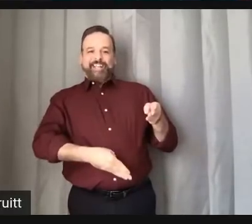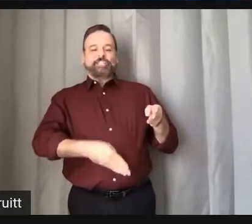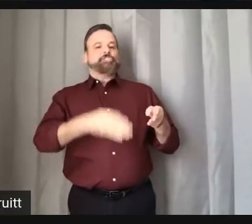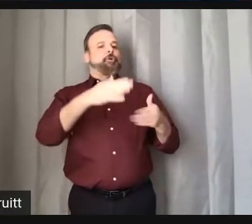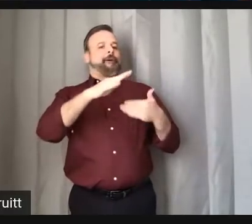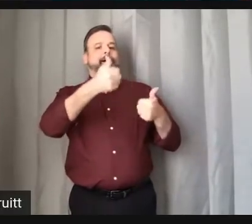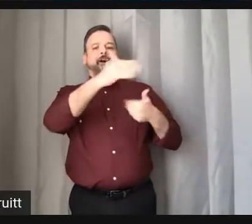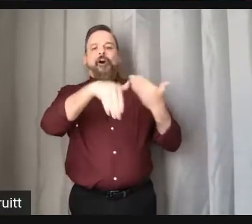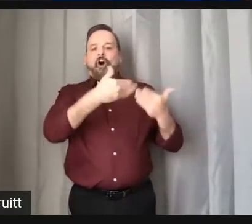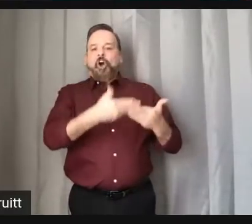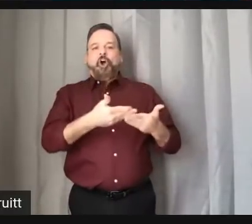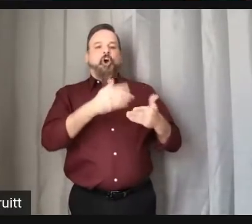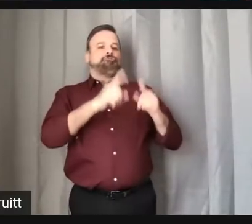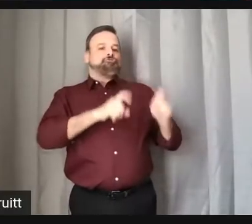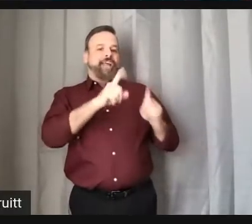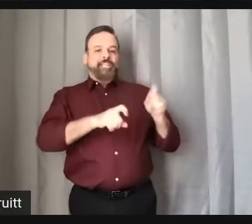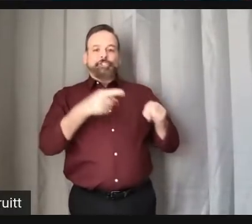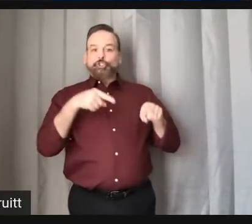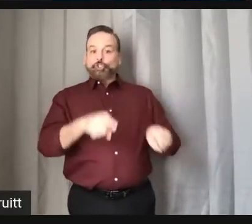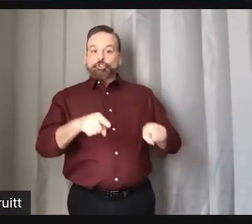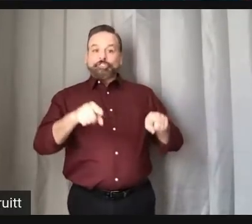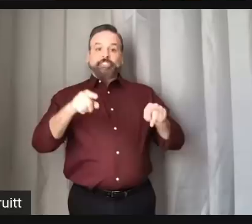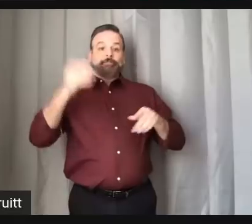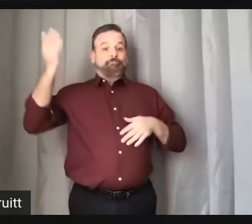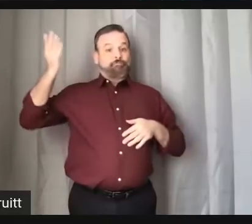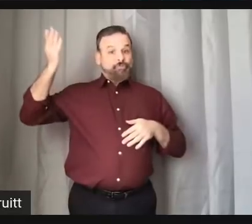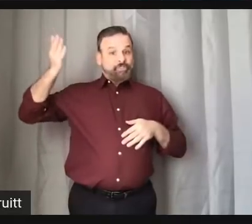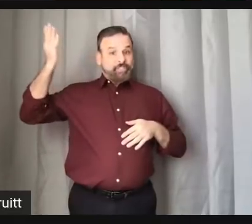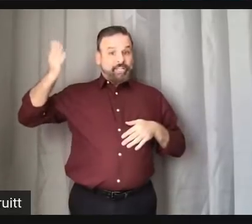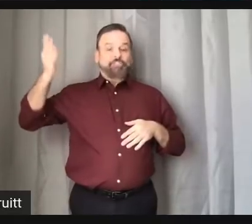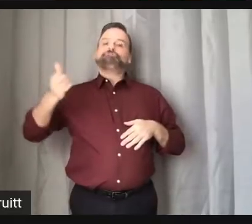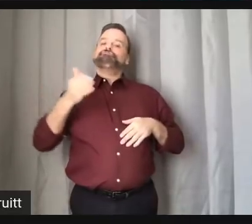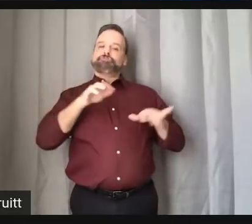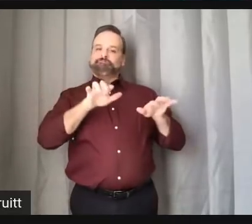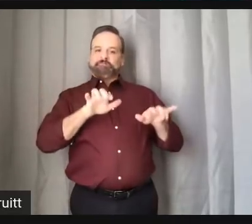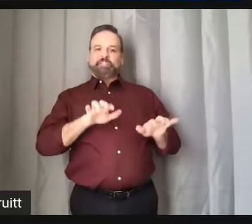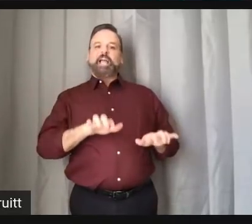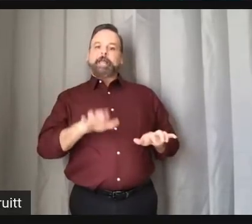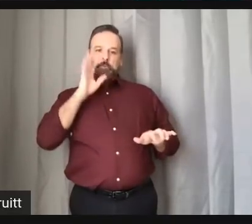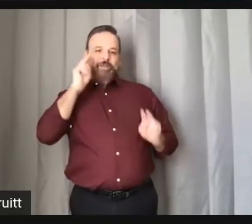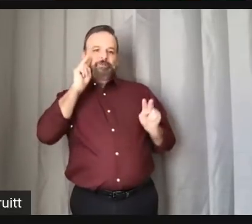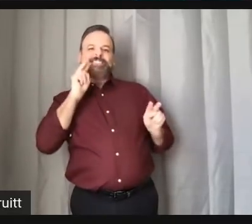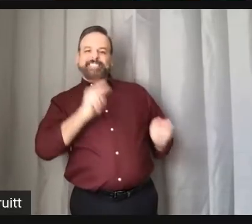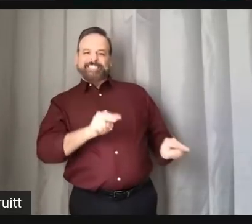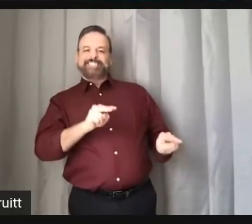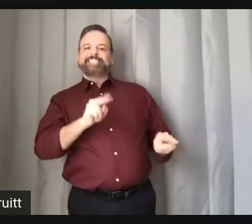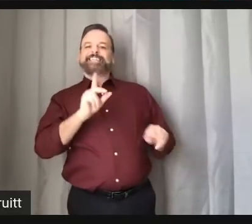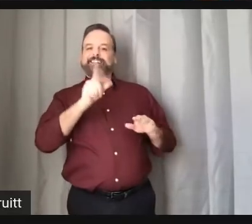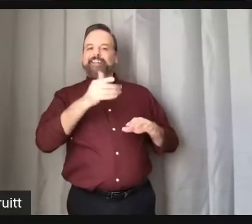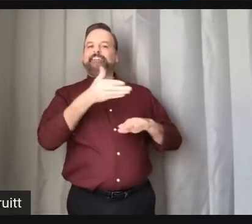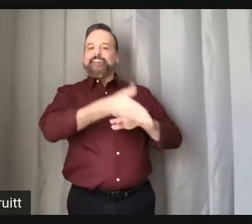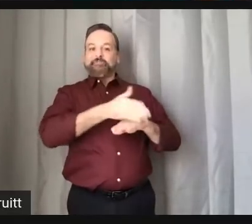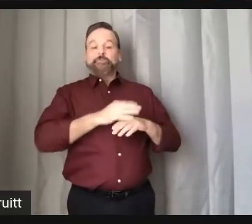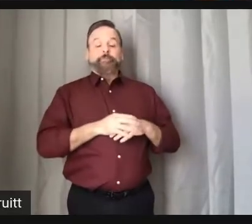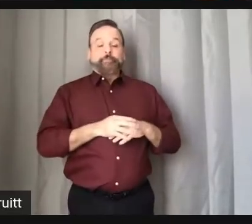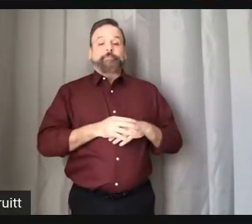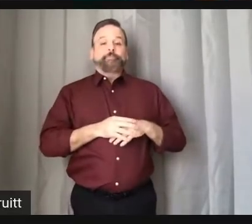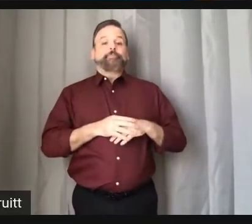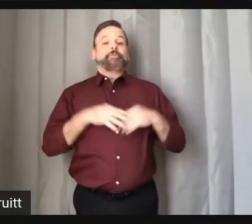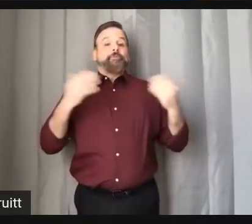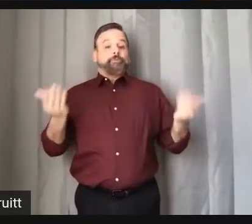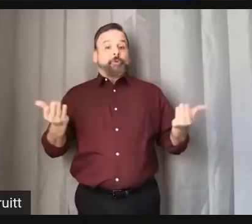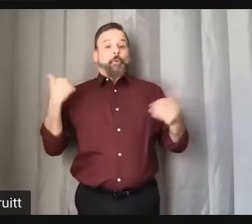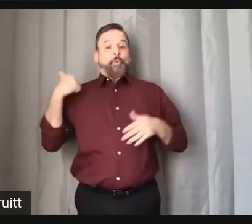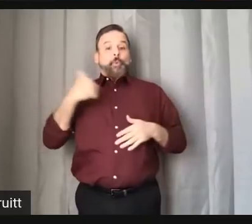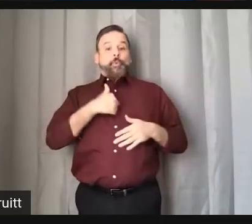your questions throughout the chat, throughout the panel, and that's fine. We'll find them afterwards. So